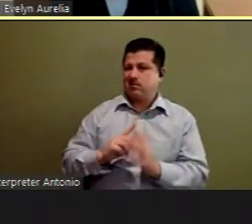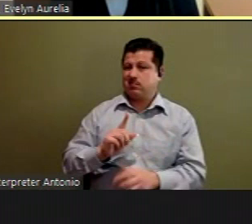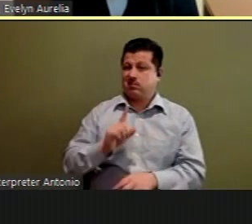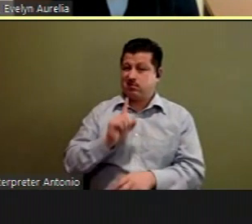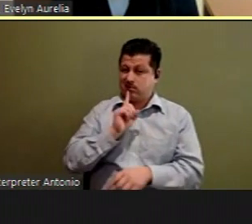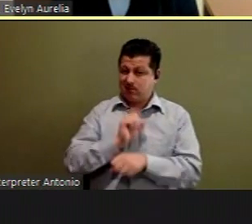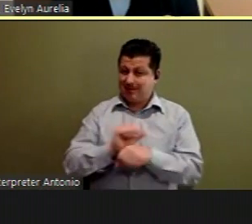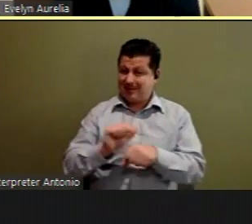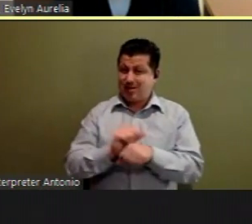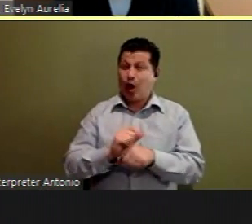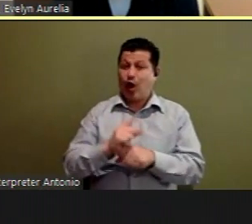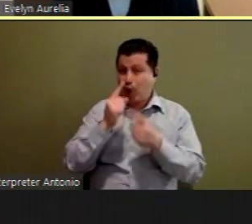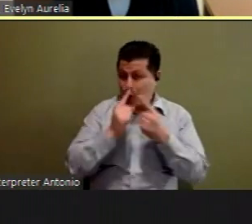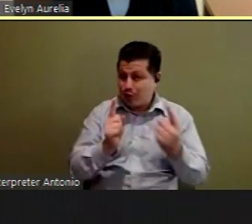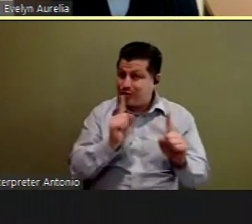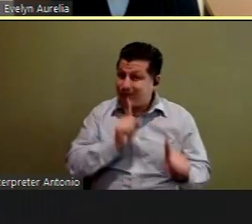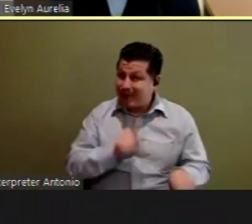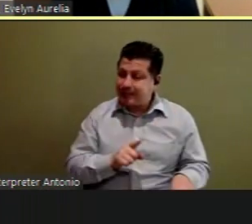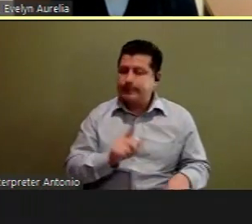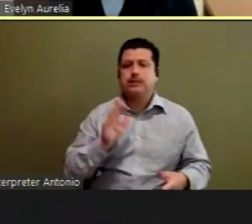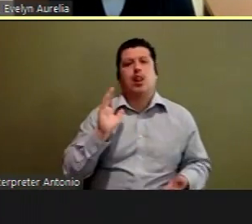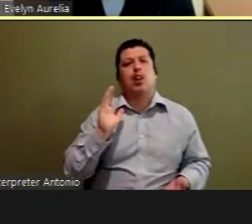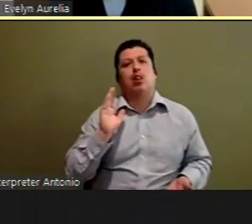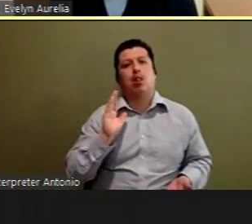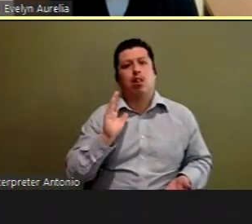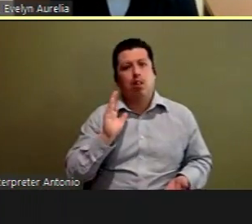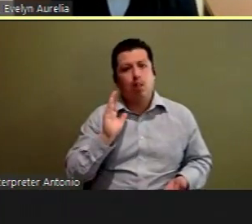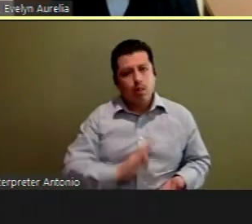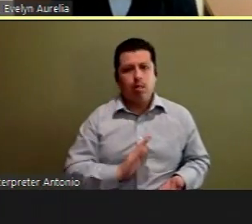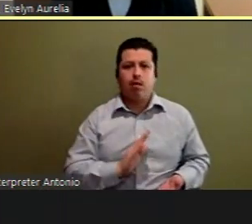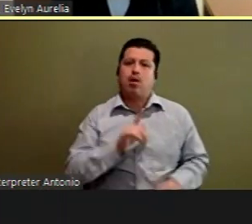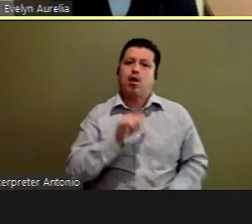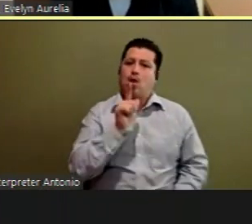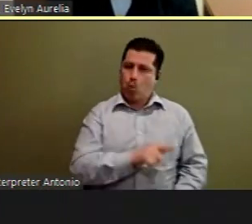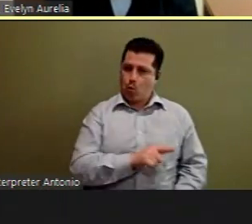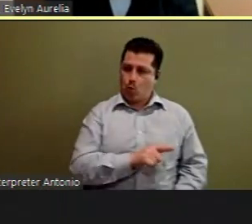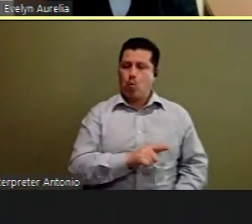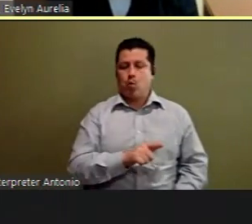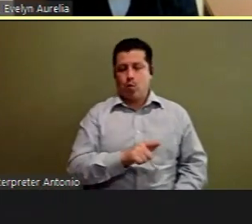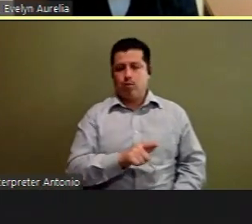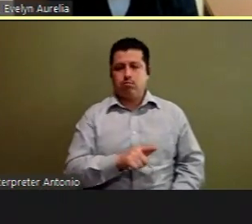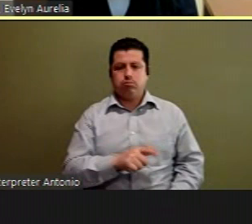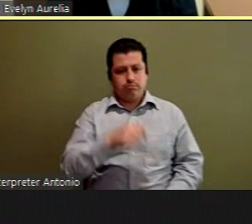reaction. Like I said, it's 2 in 1 million, 6 in 1 million for the vaccines.